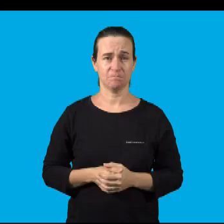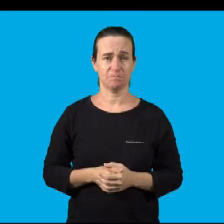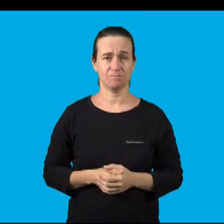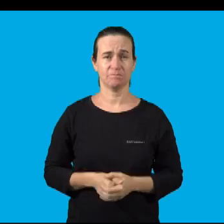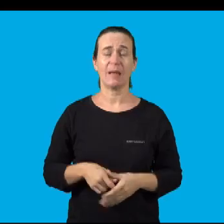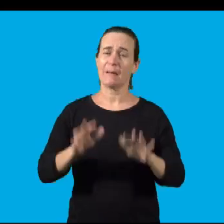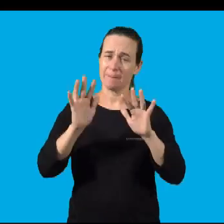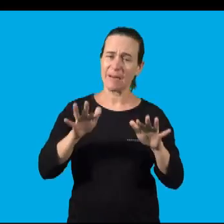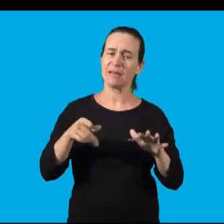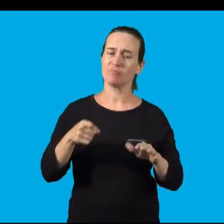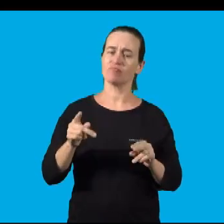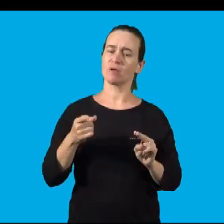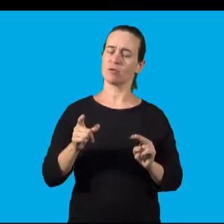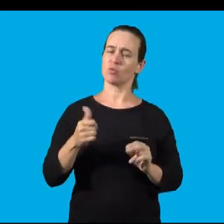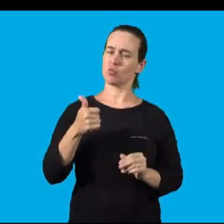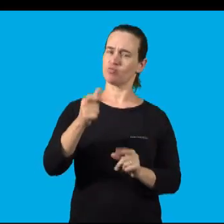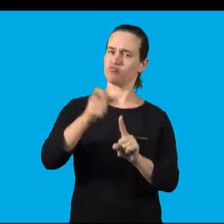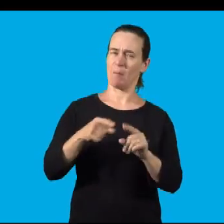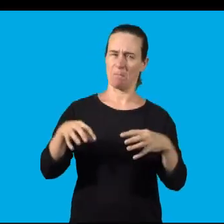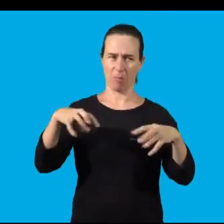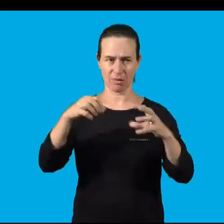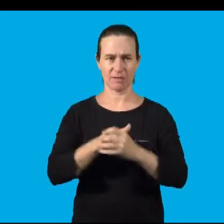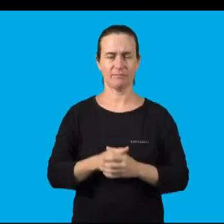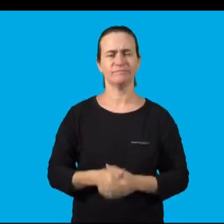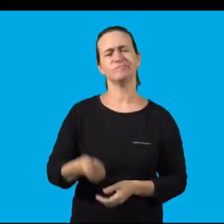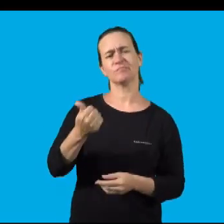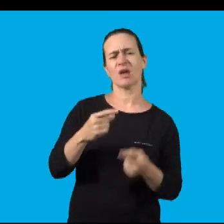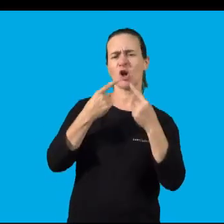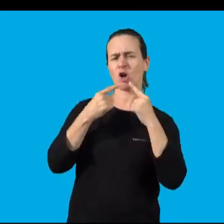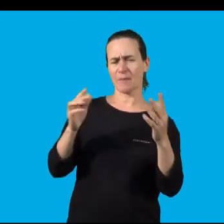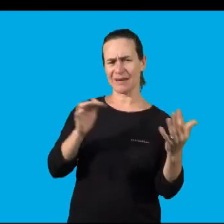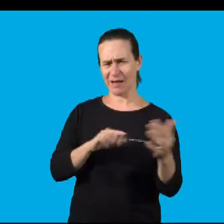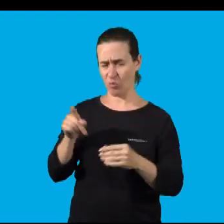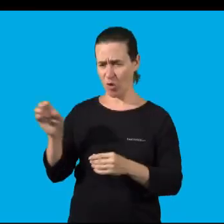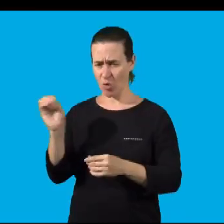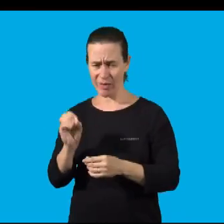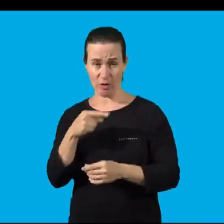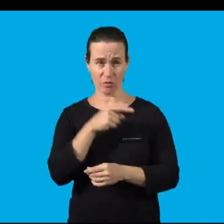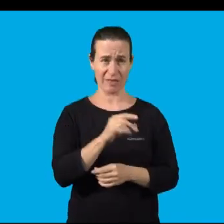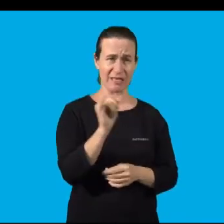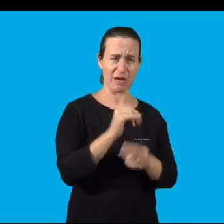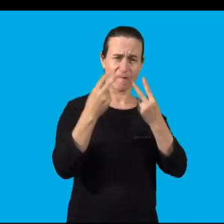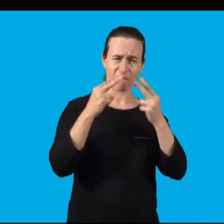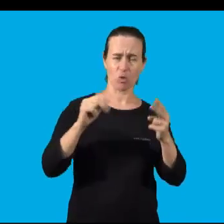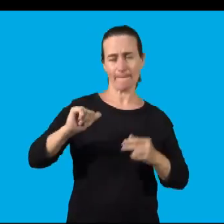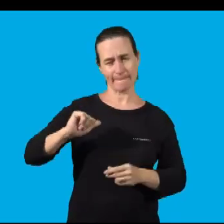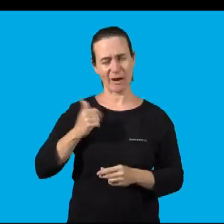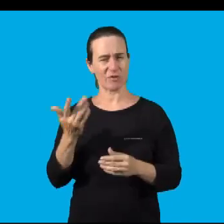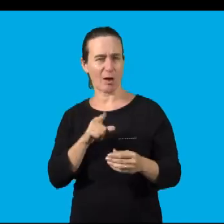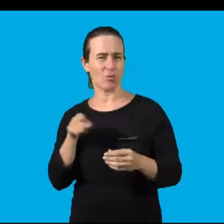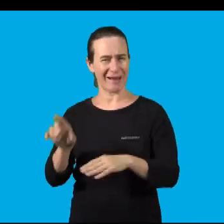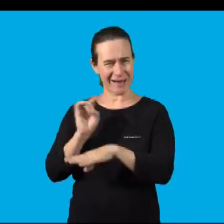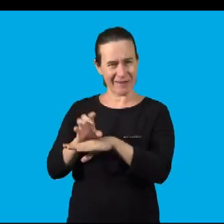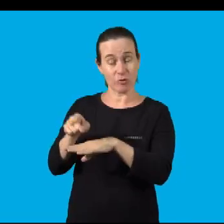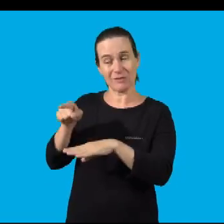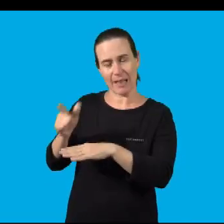monster. Comment on how Othello and Iago's views on marriage influence Othello's actions